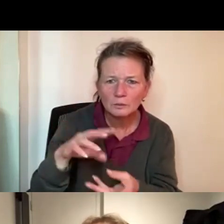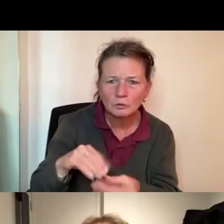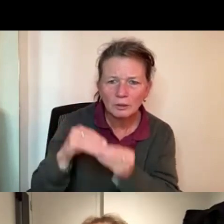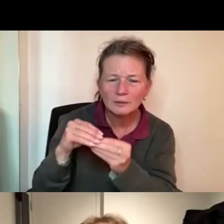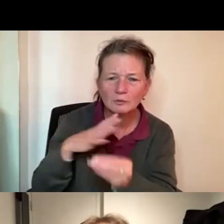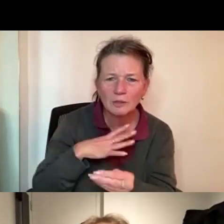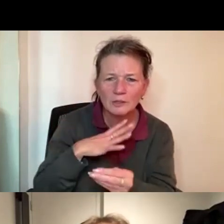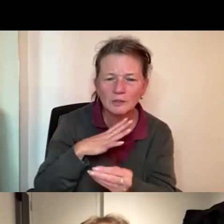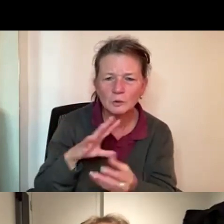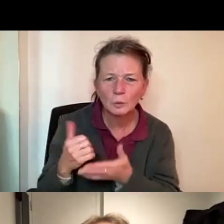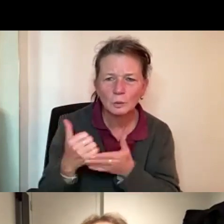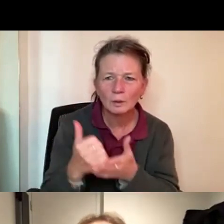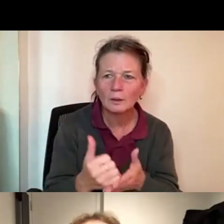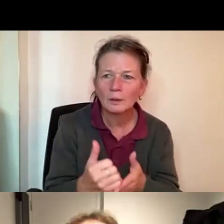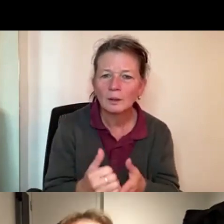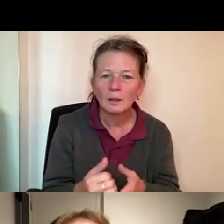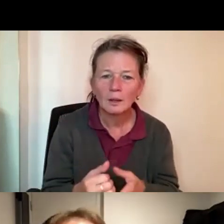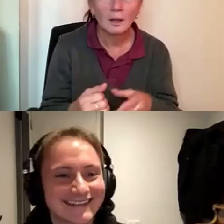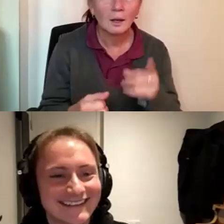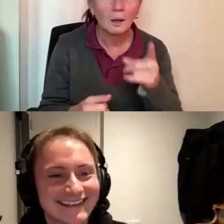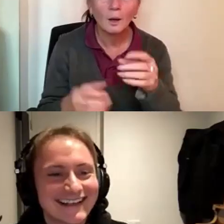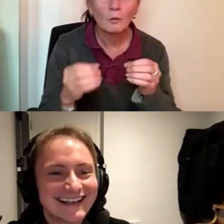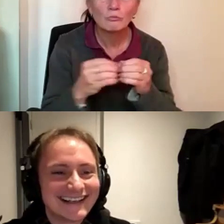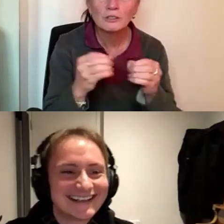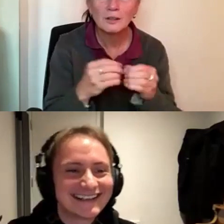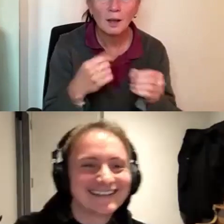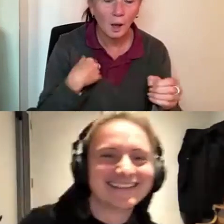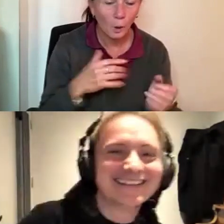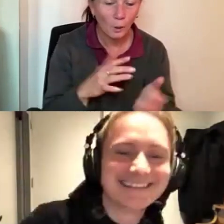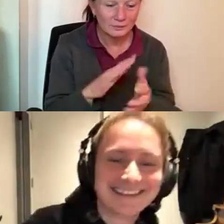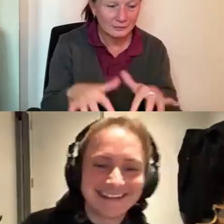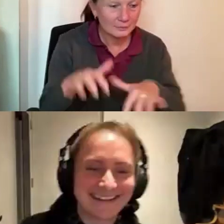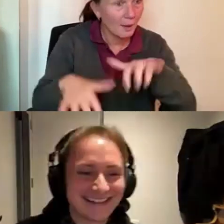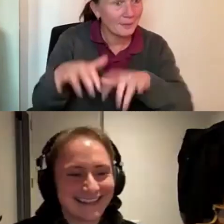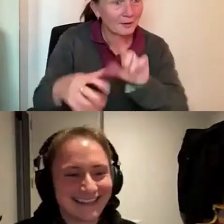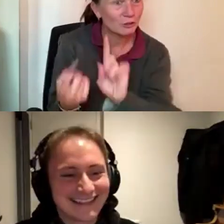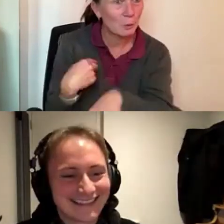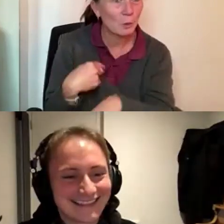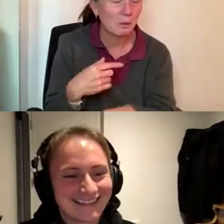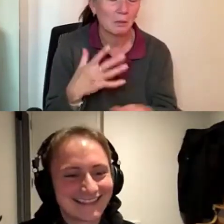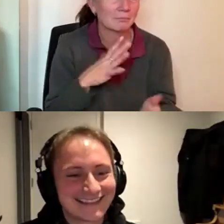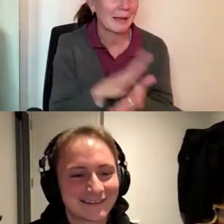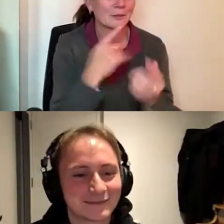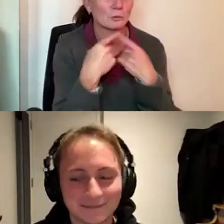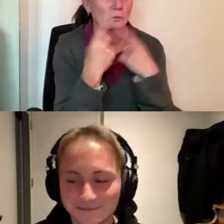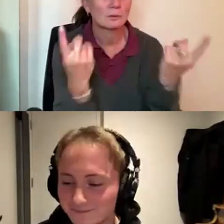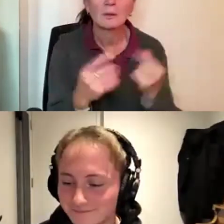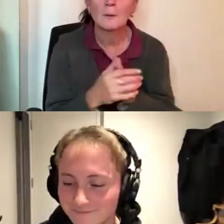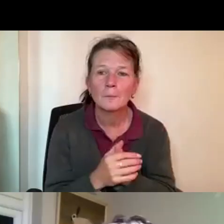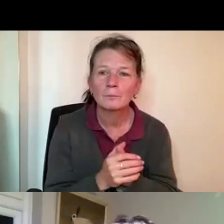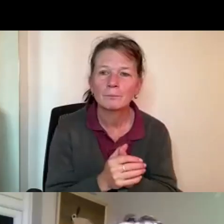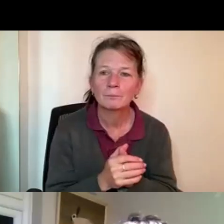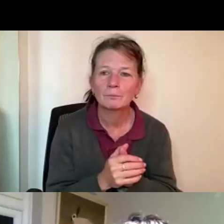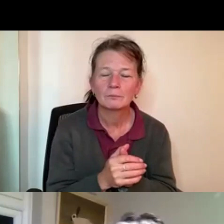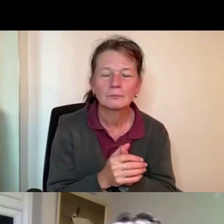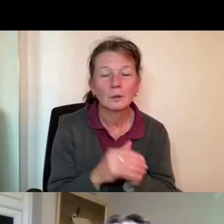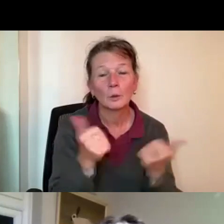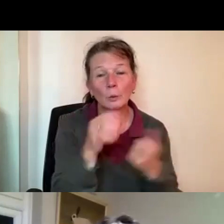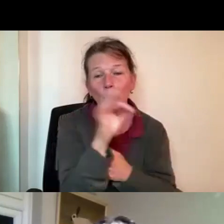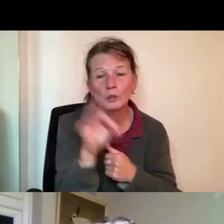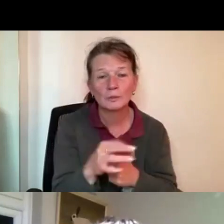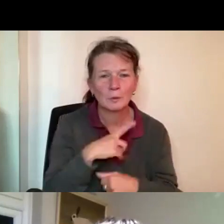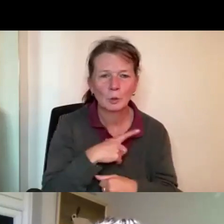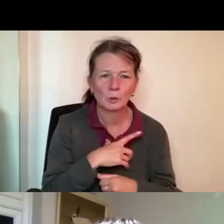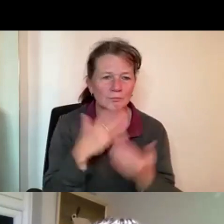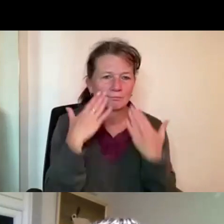Sure, I was just typing a response actually, but very happy to to tell everyone. It is a really good question because obviously you don't know exactly what people's needs are going to be